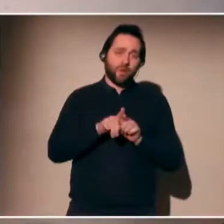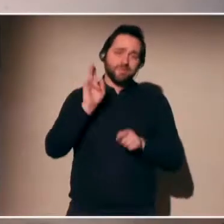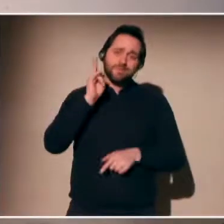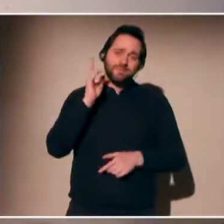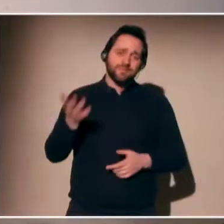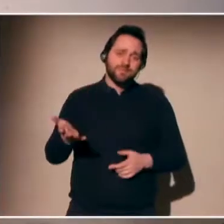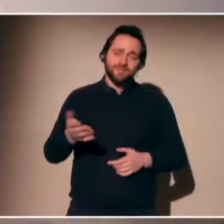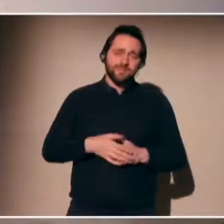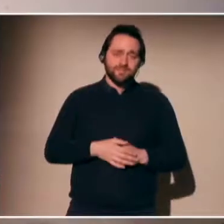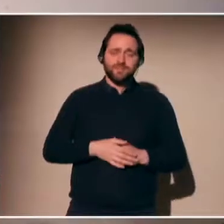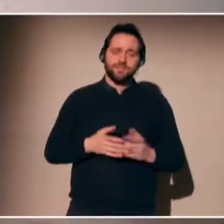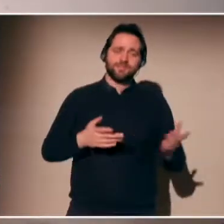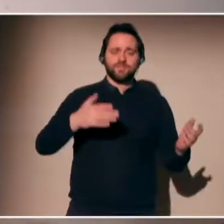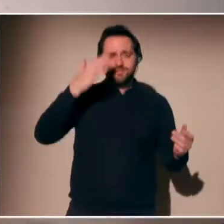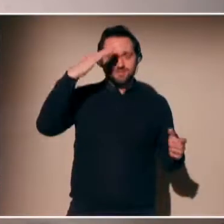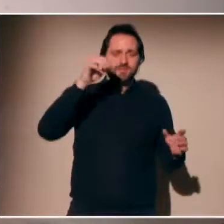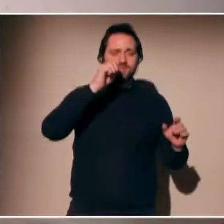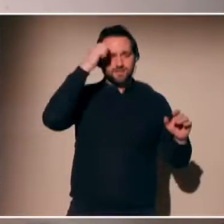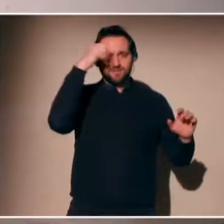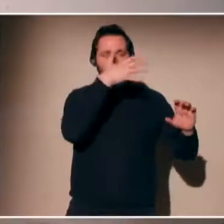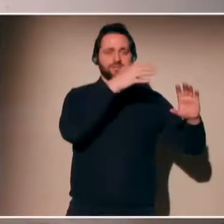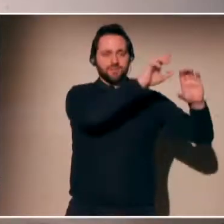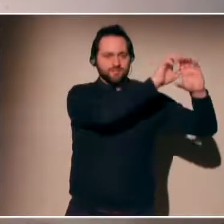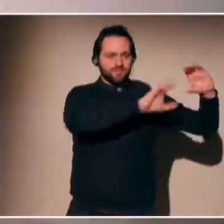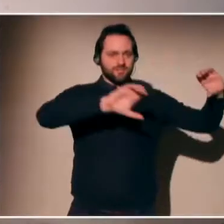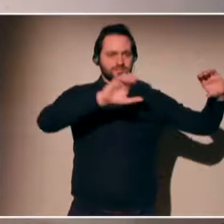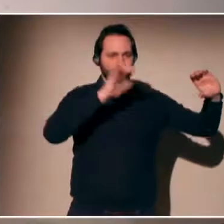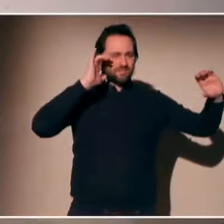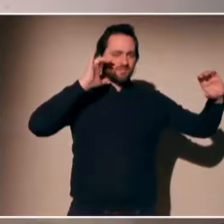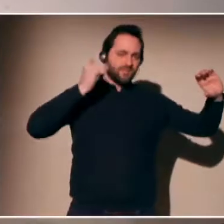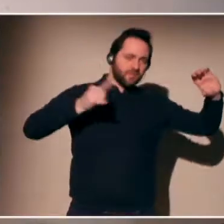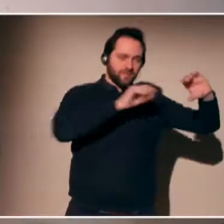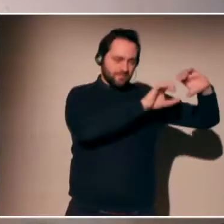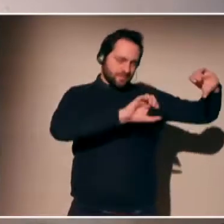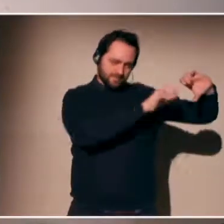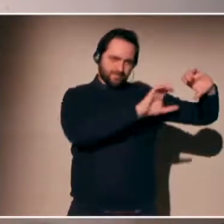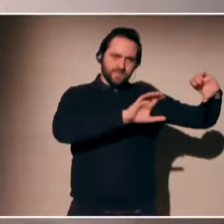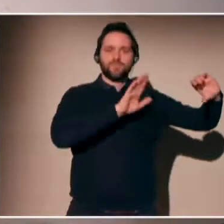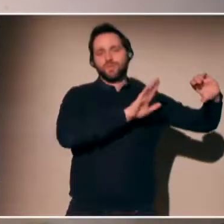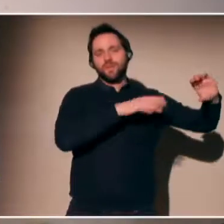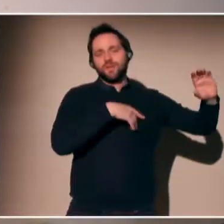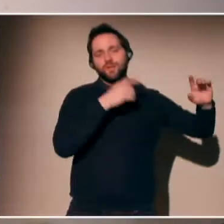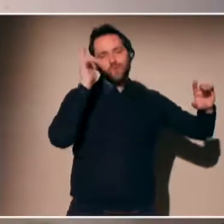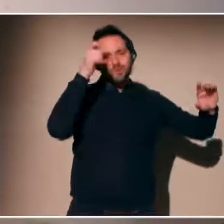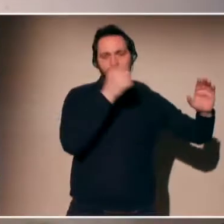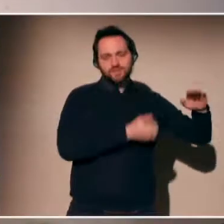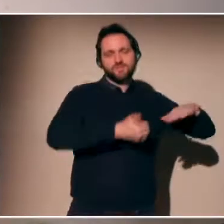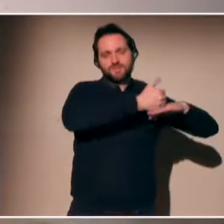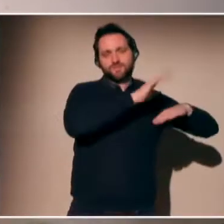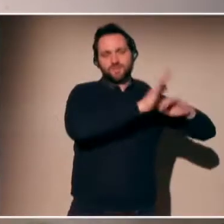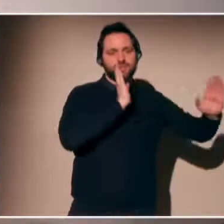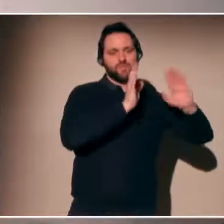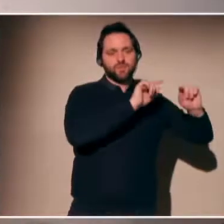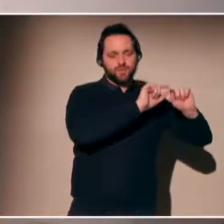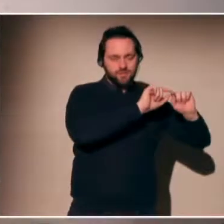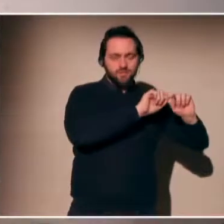is actually almost always the same, which is first Silicon Valley, which was a logical place. It's where the headquarters of the company was.